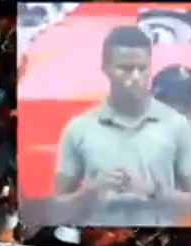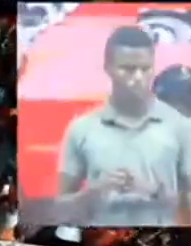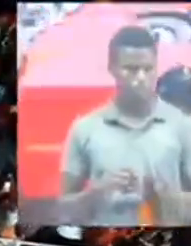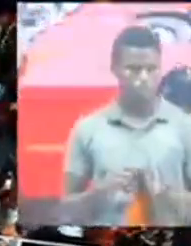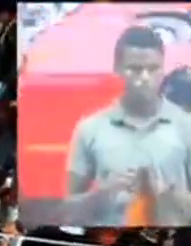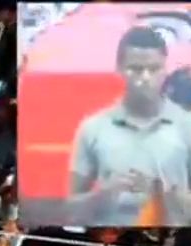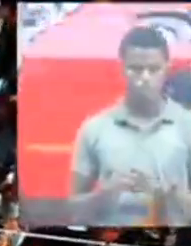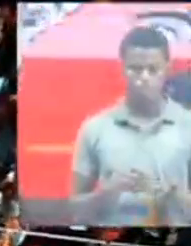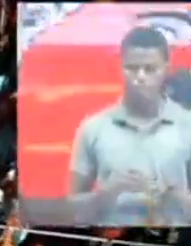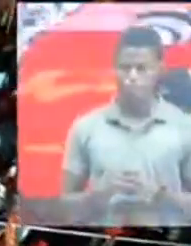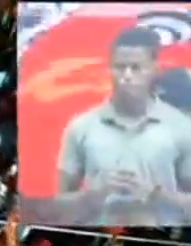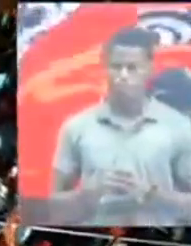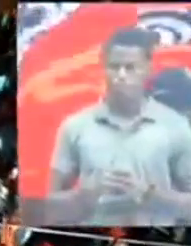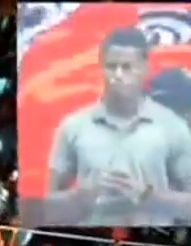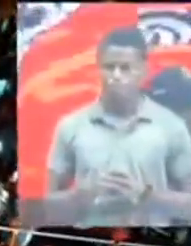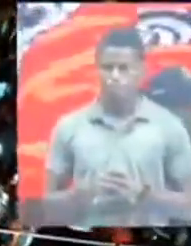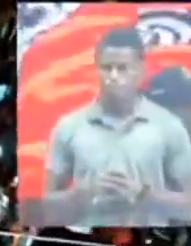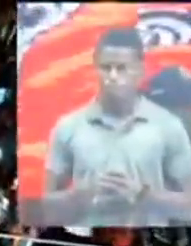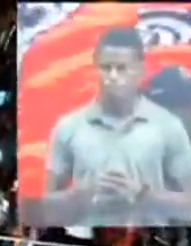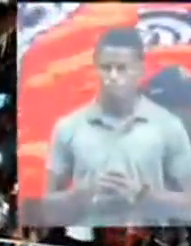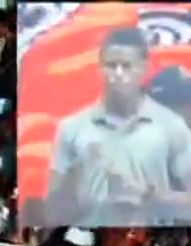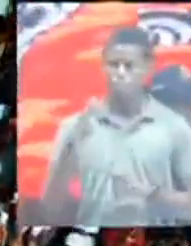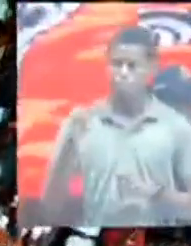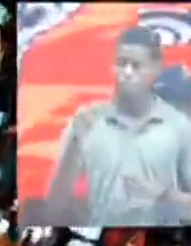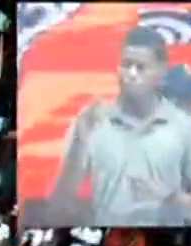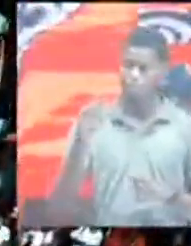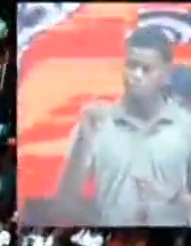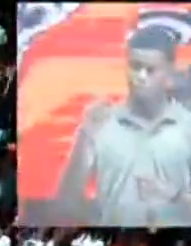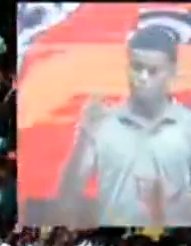Babylon, down.